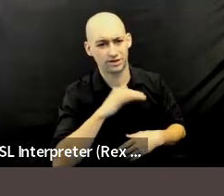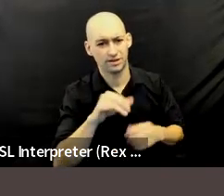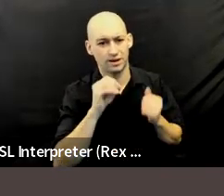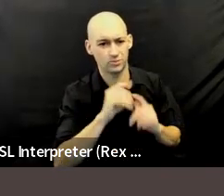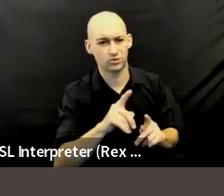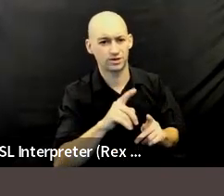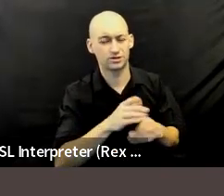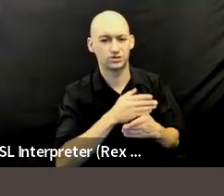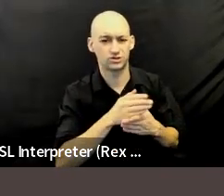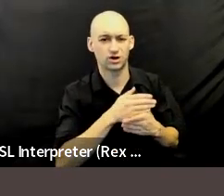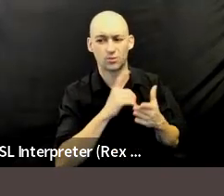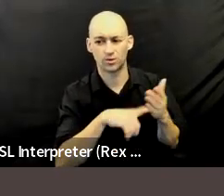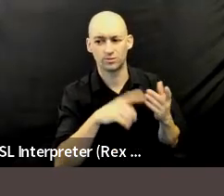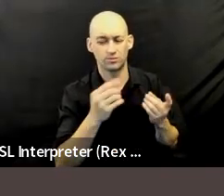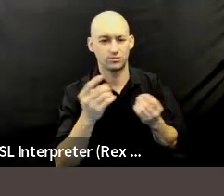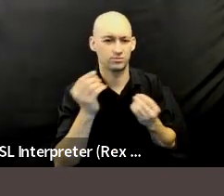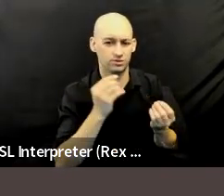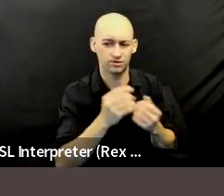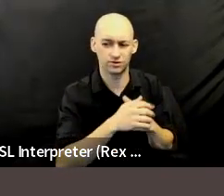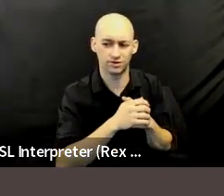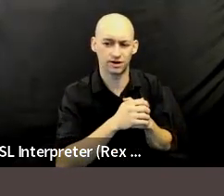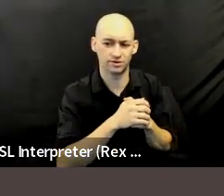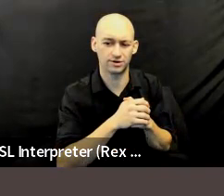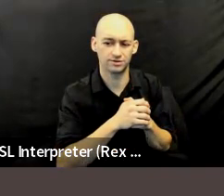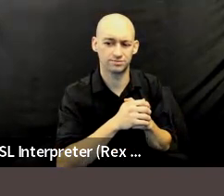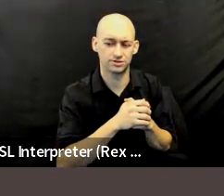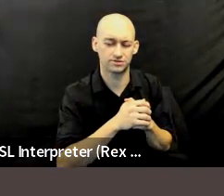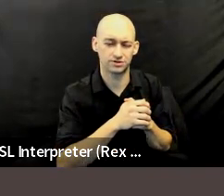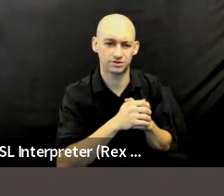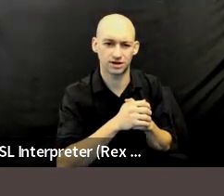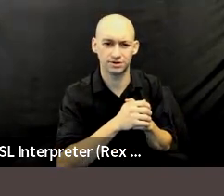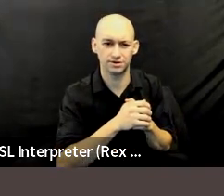what we've done and will continue to do, and I thank you for that.